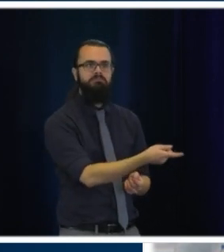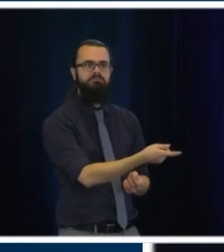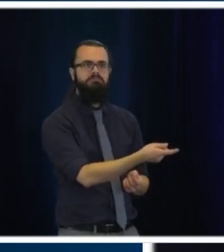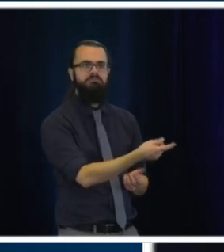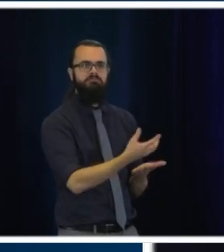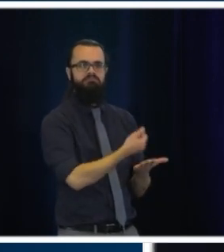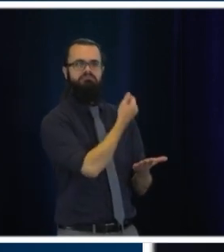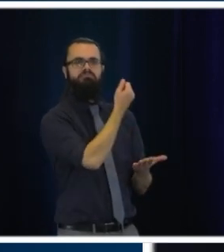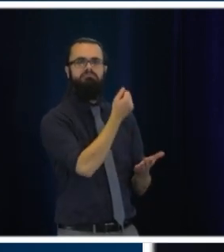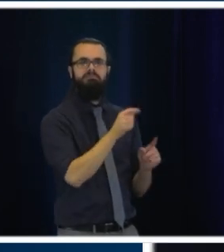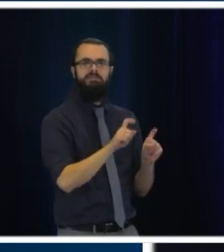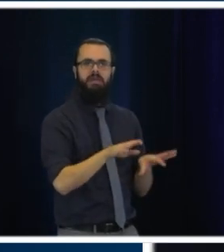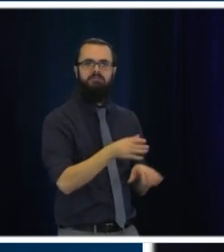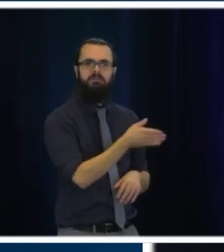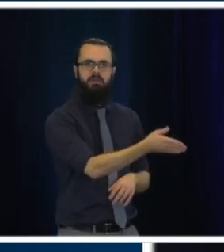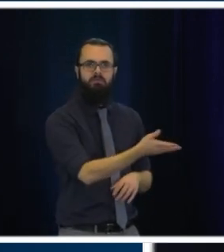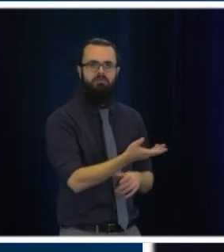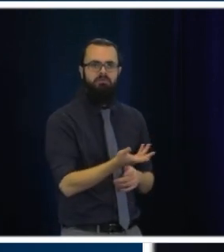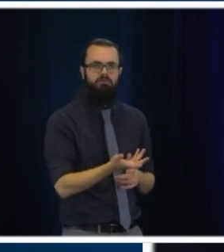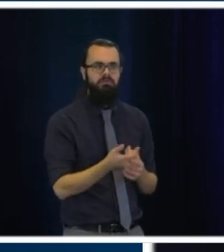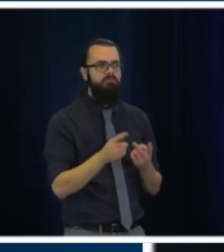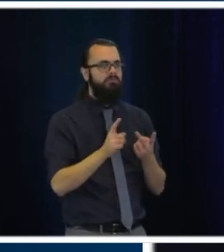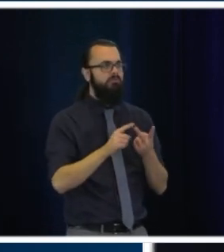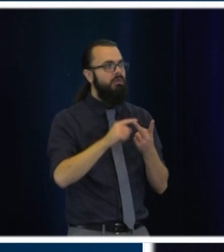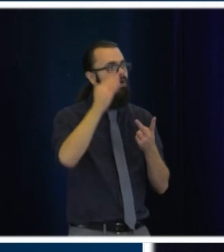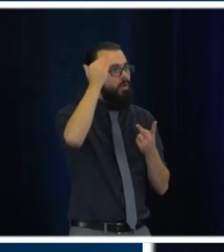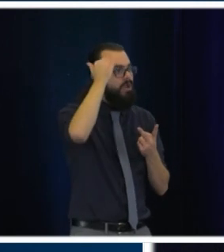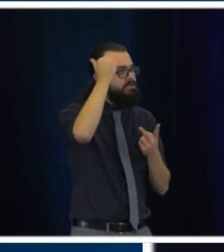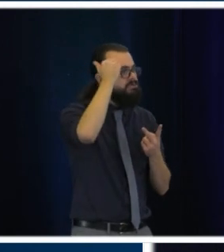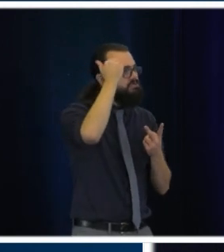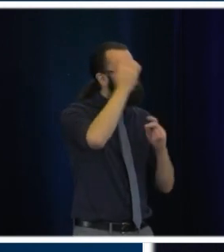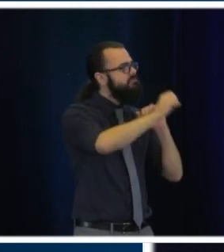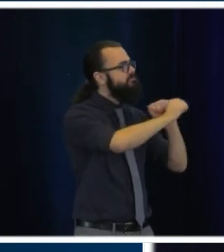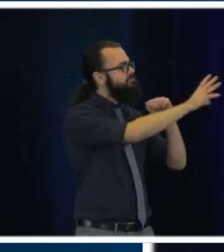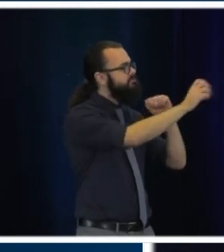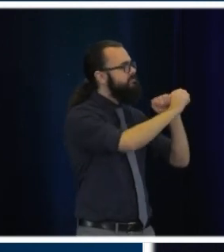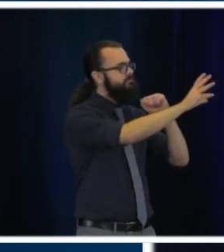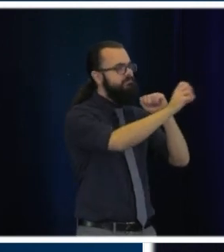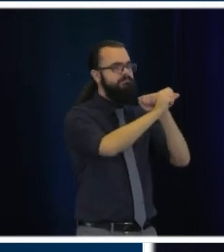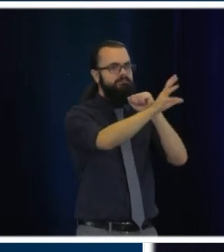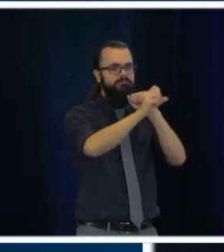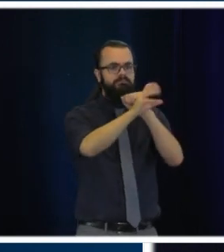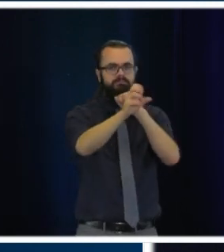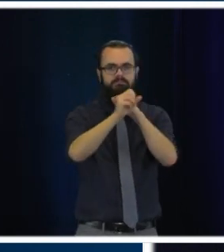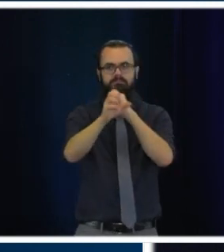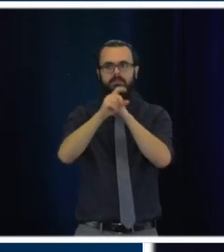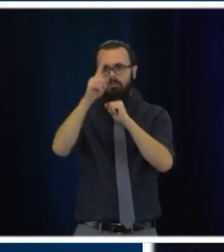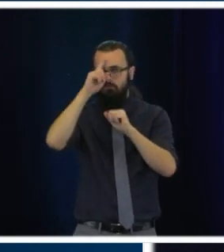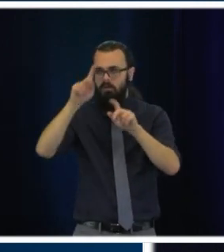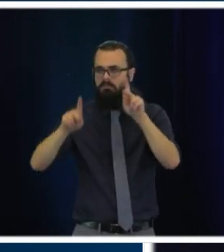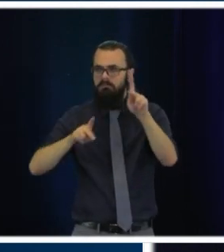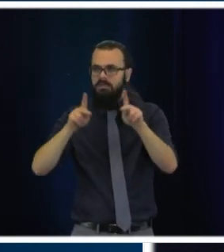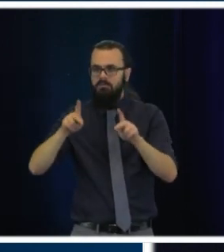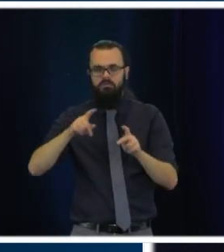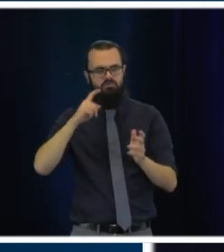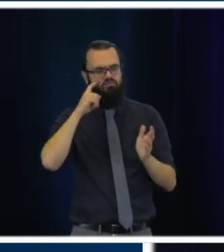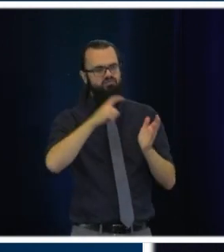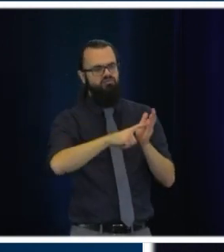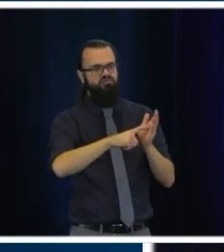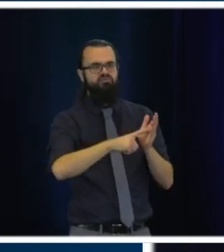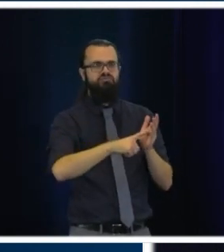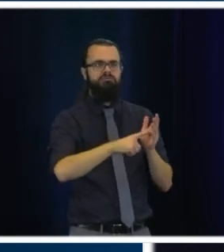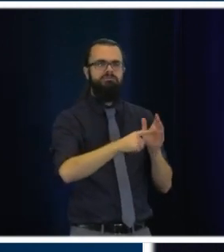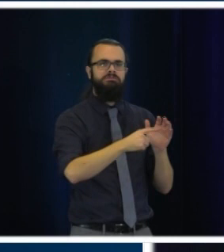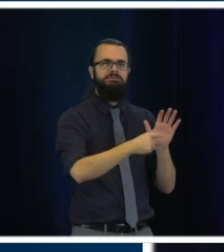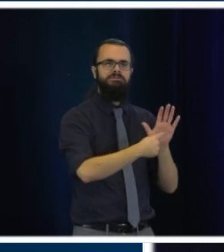awareness. We need everyone to be aware of what to look for in their home, signs and symptoms to look for. We need to do more